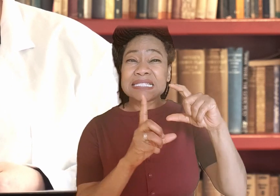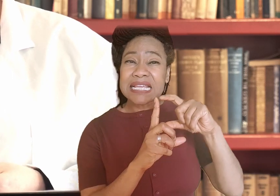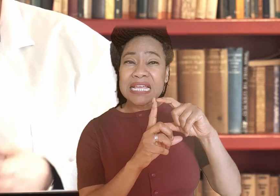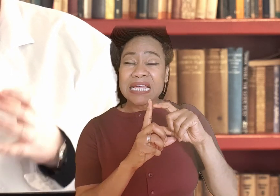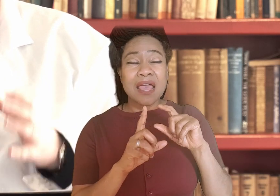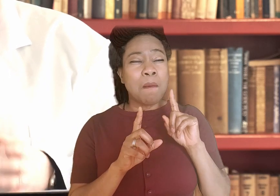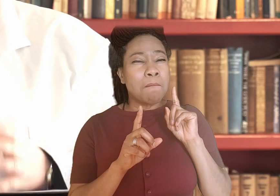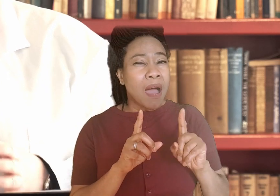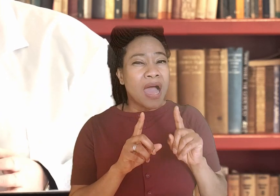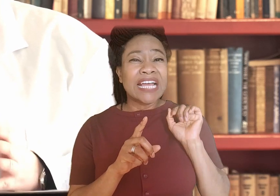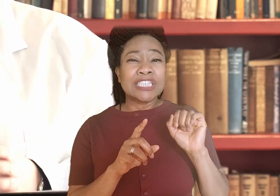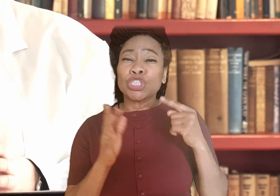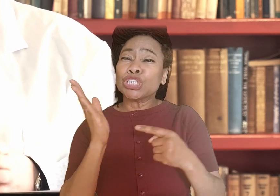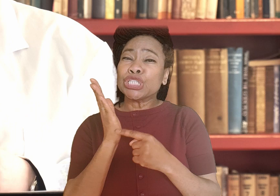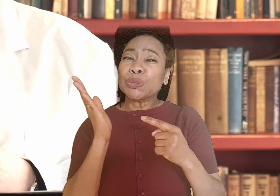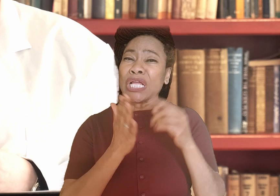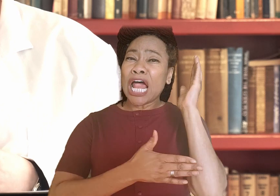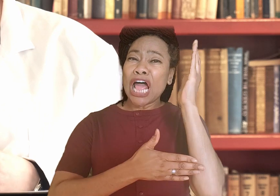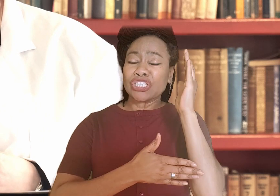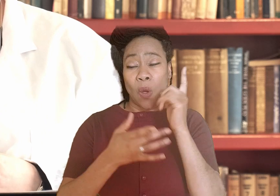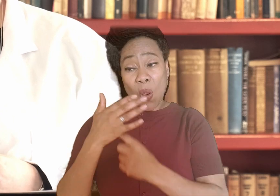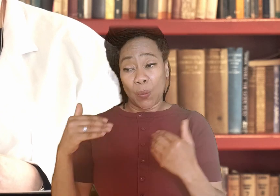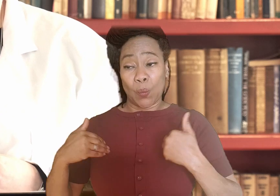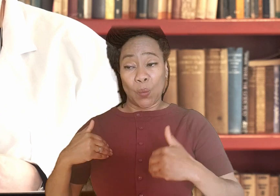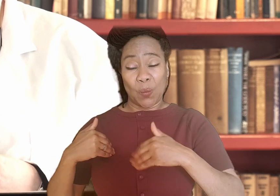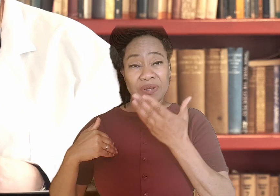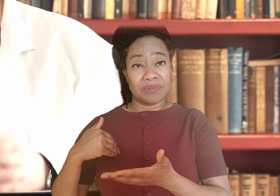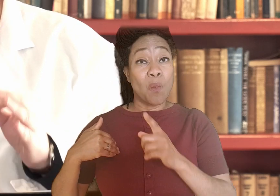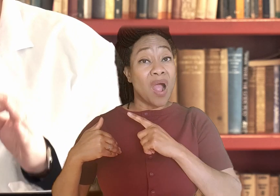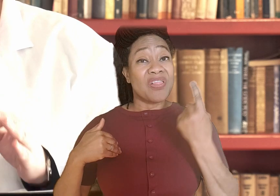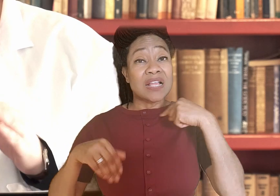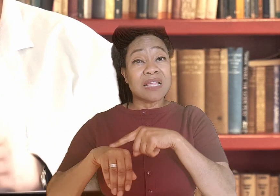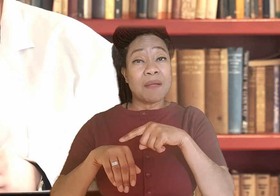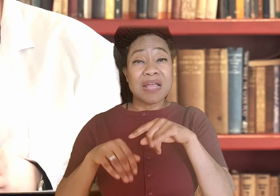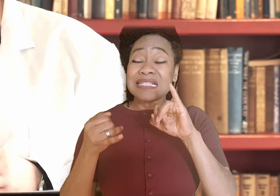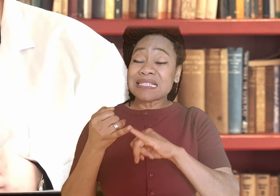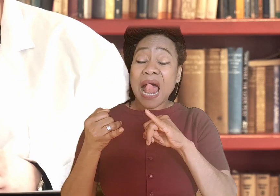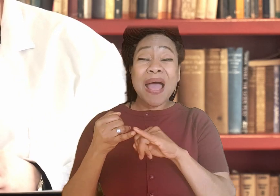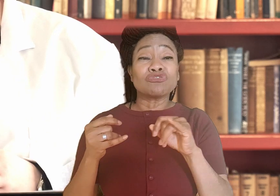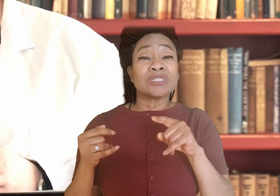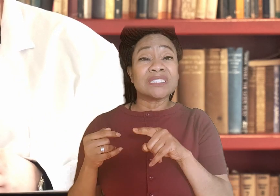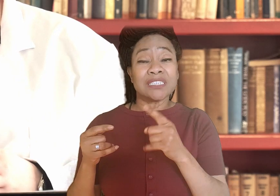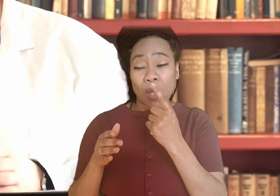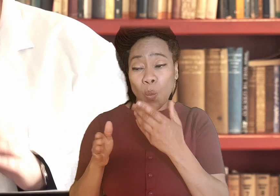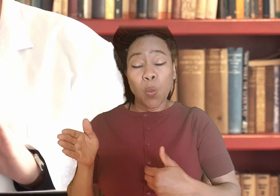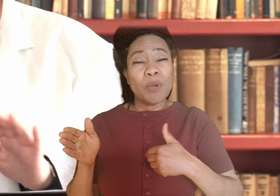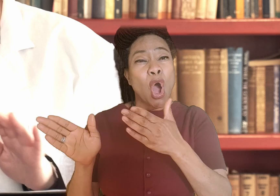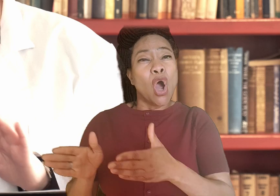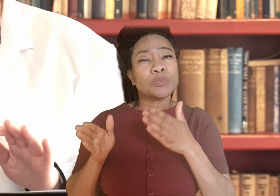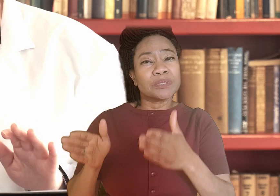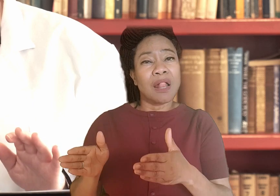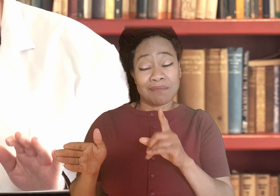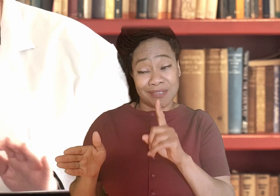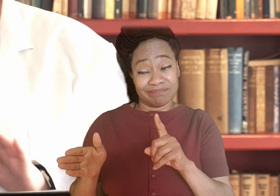women. In part because Salpêtrière was a women's asylum at the time, but also because the wider medical community